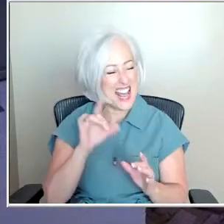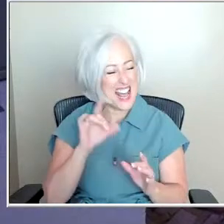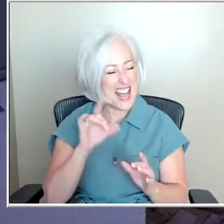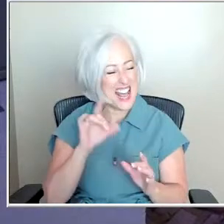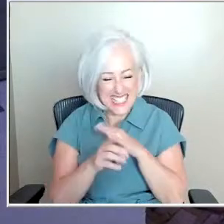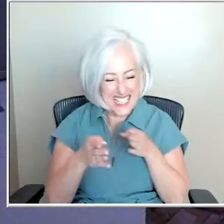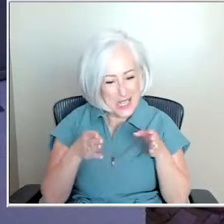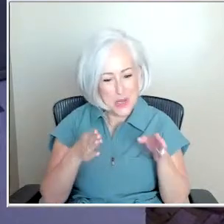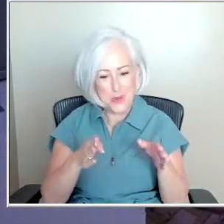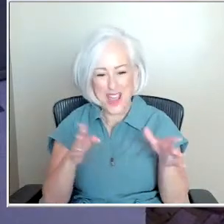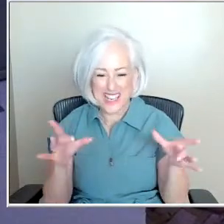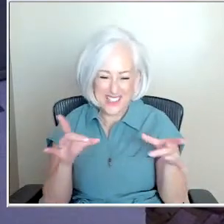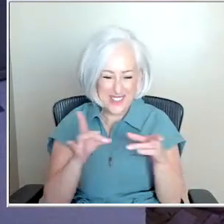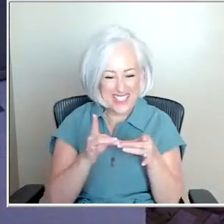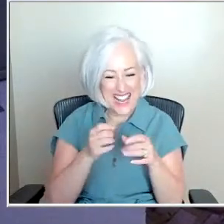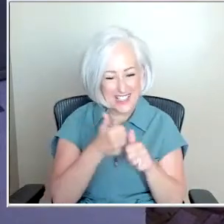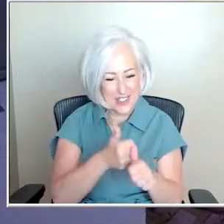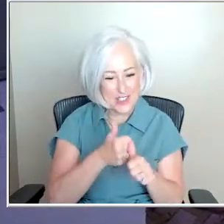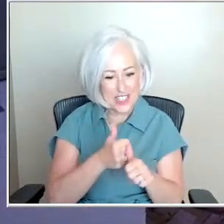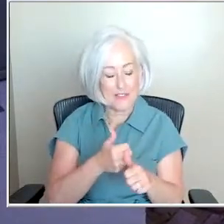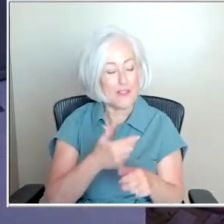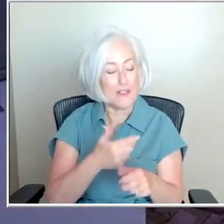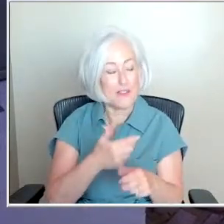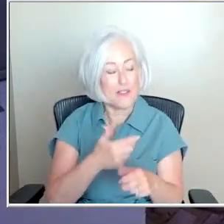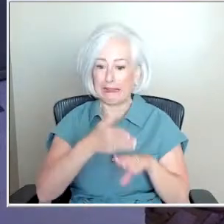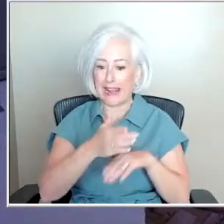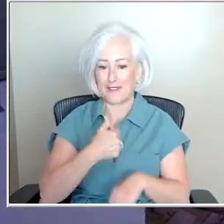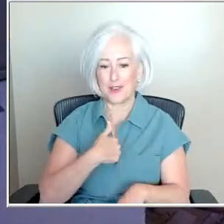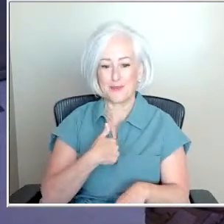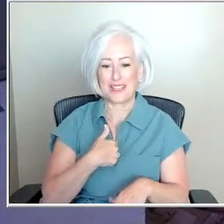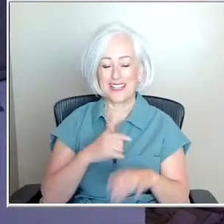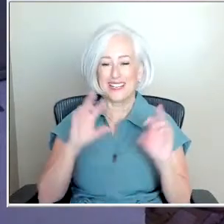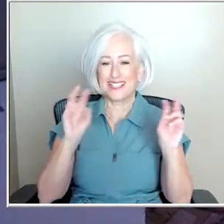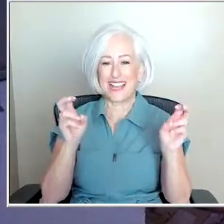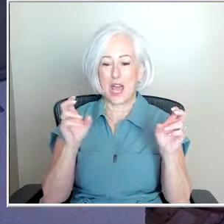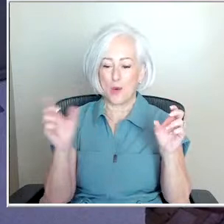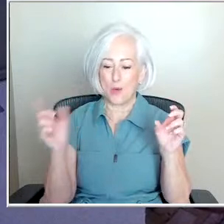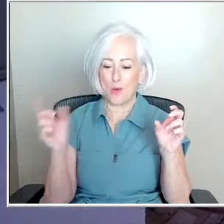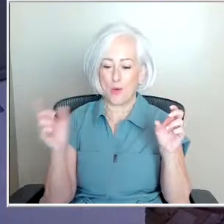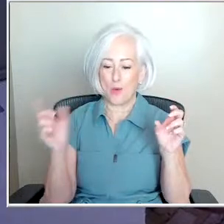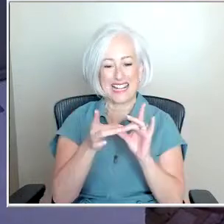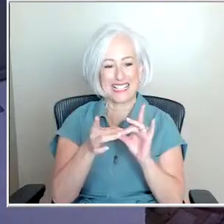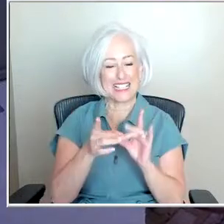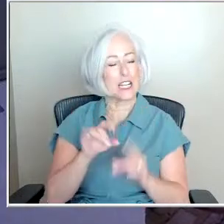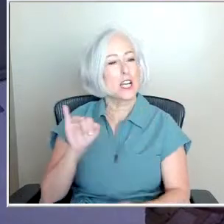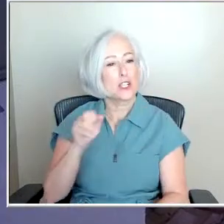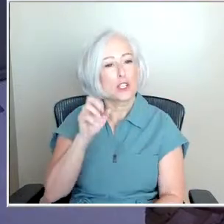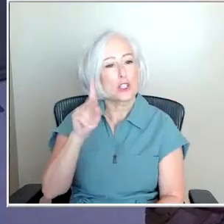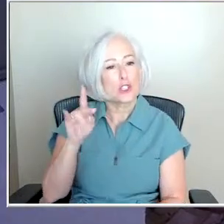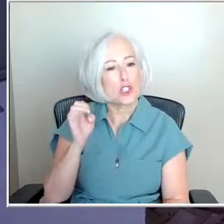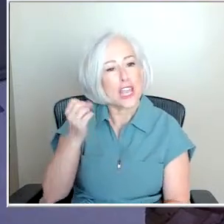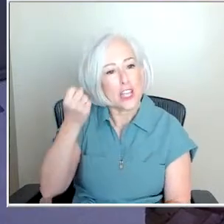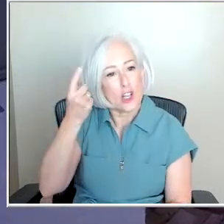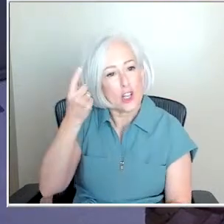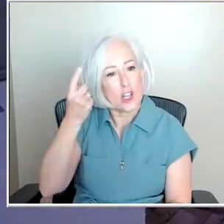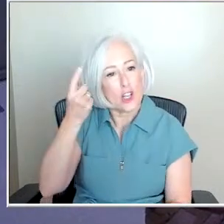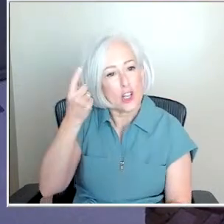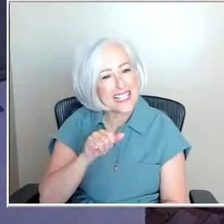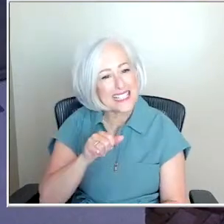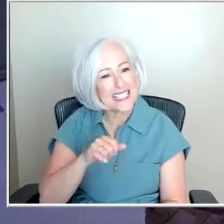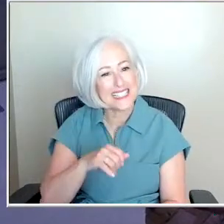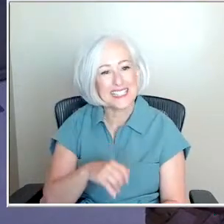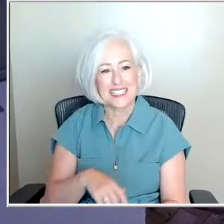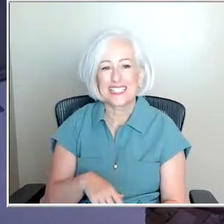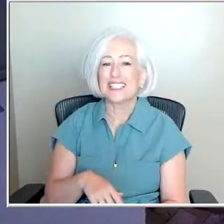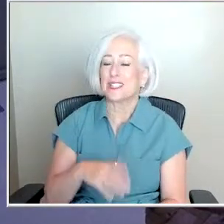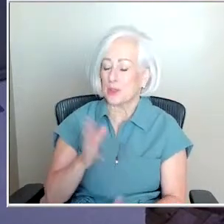just to say, just name your kid after me. And now we always have to stay connected. Yeah. So does Jake get it, or I know when he gets older, he's going to go, who'd you name me after? Yep. Yeah, we've talked about